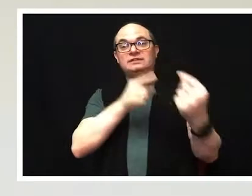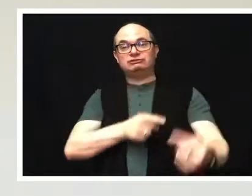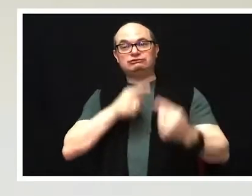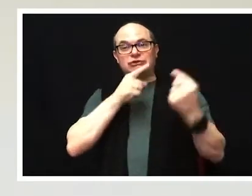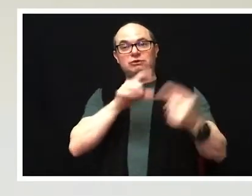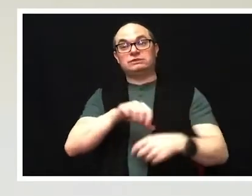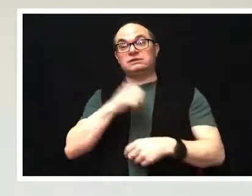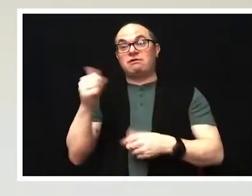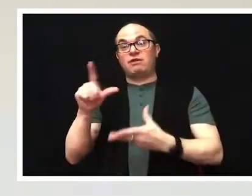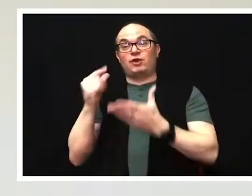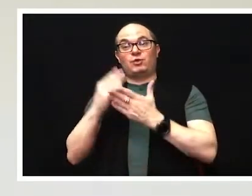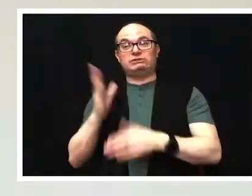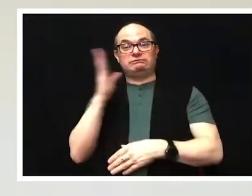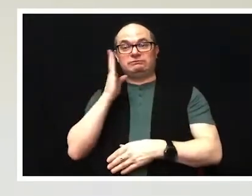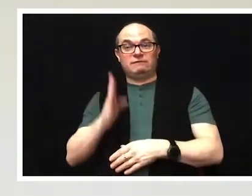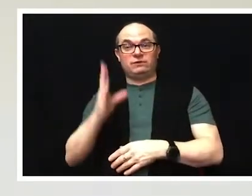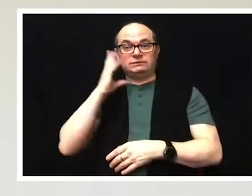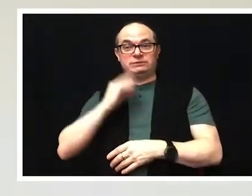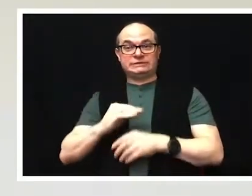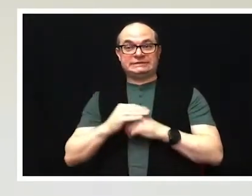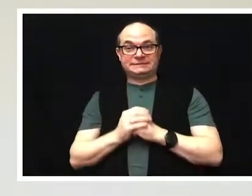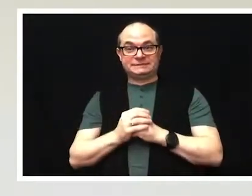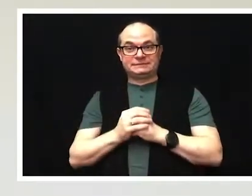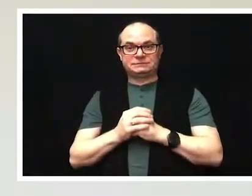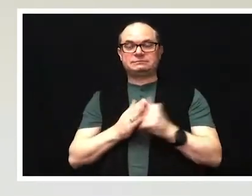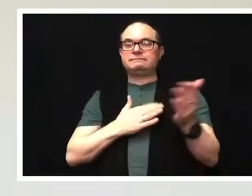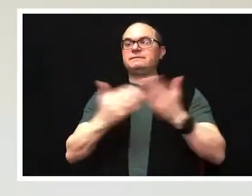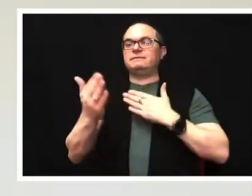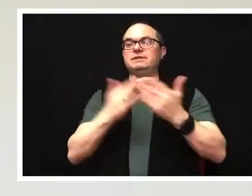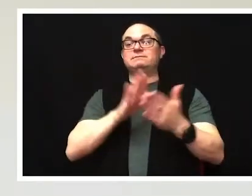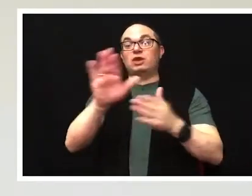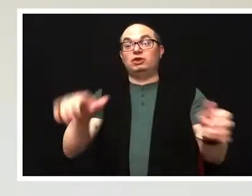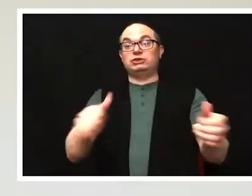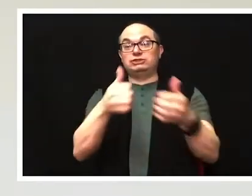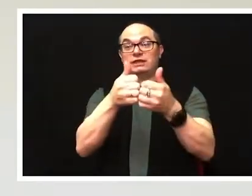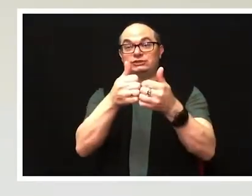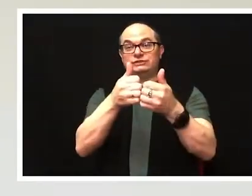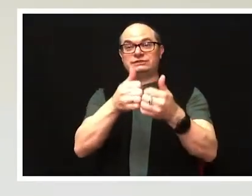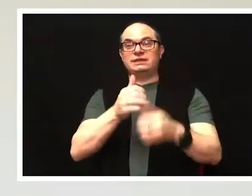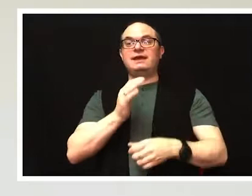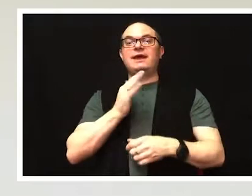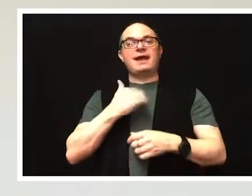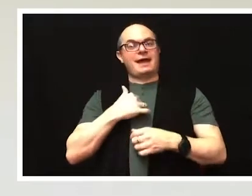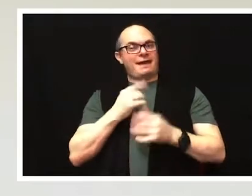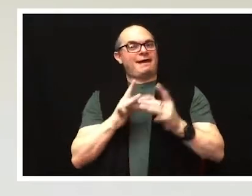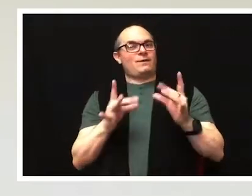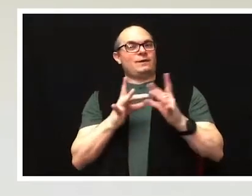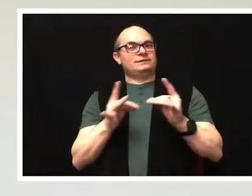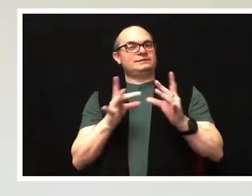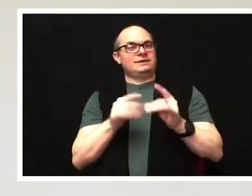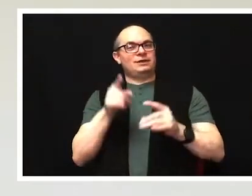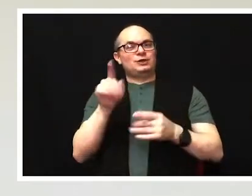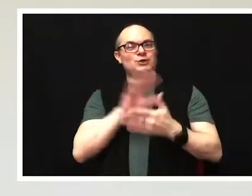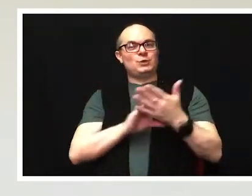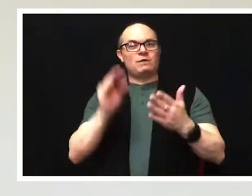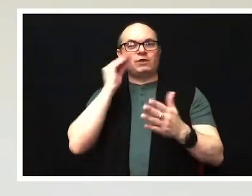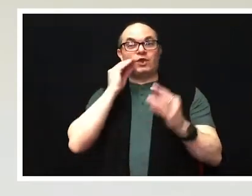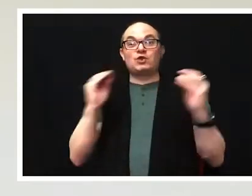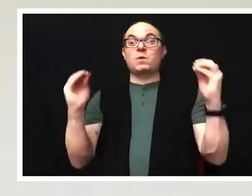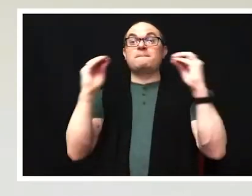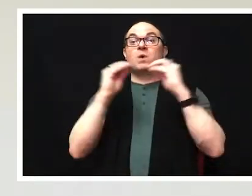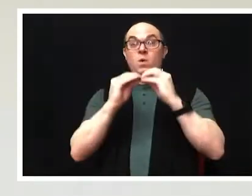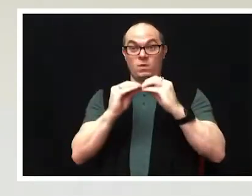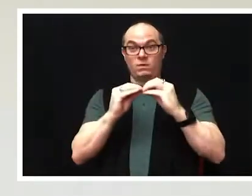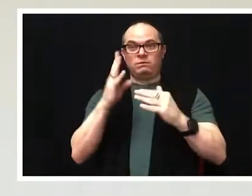other graduate can attest to. Despite the challenges you have faced, I would venture to say that you have learned